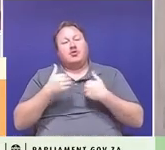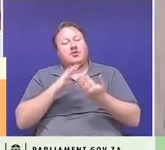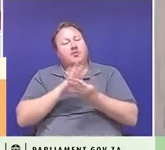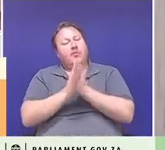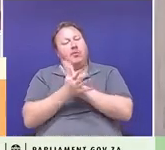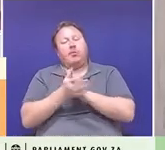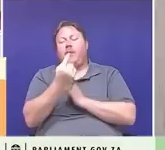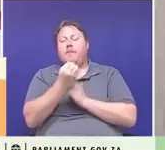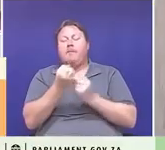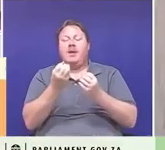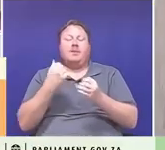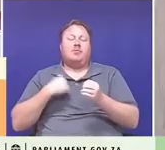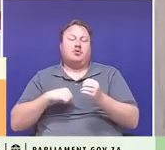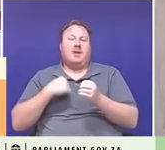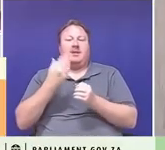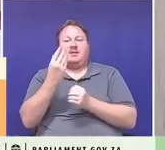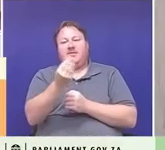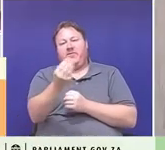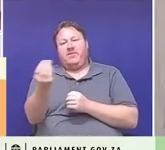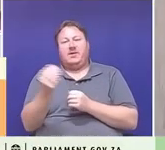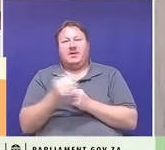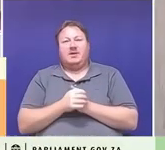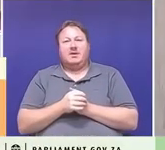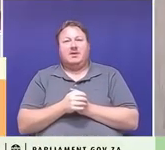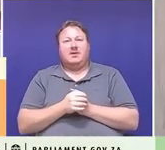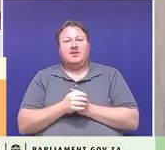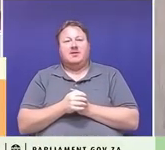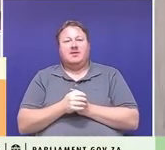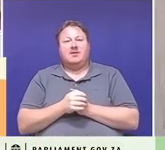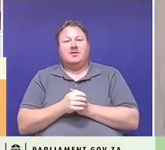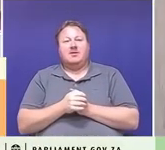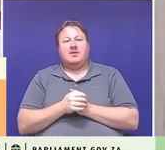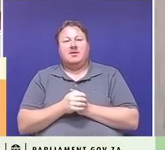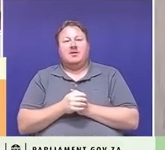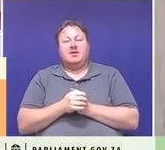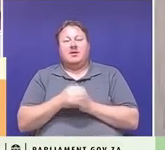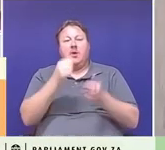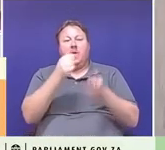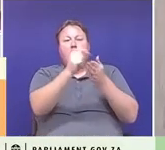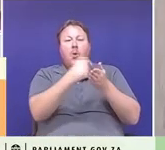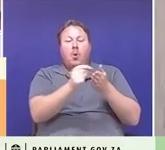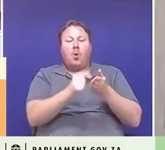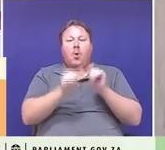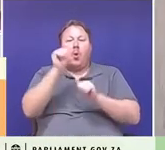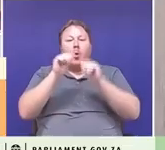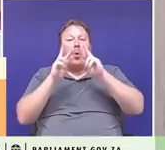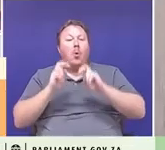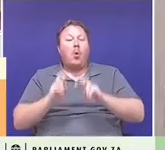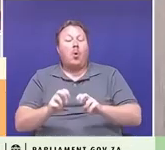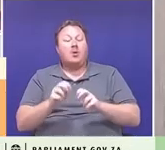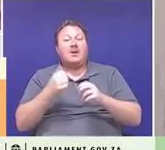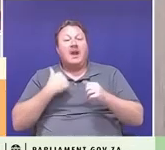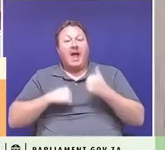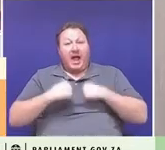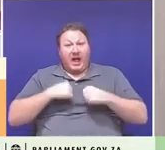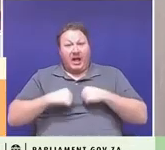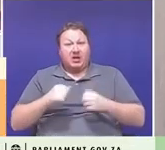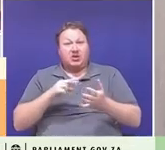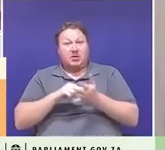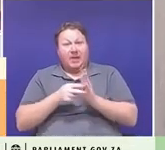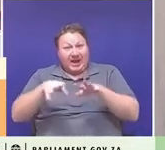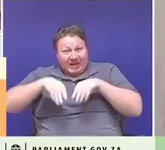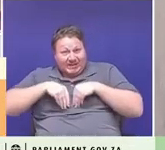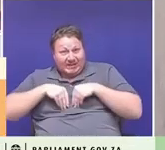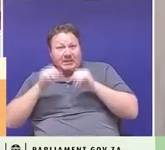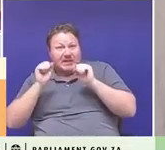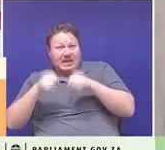municipalities. Very often, audit action plans are adopted but not implemented. Accountability